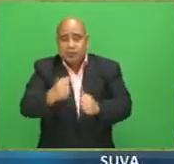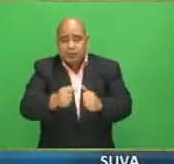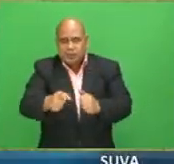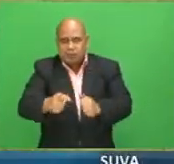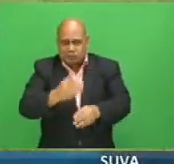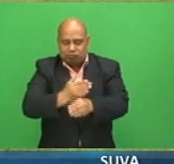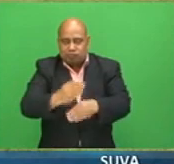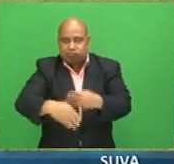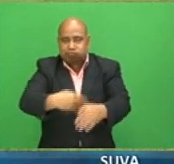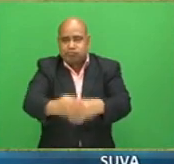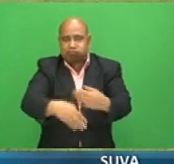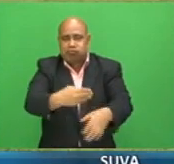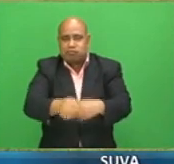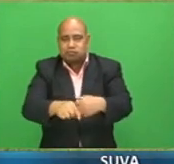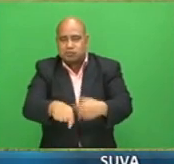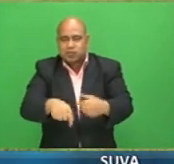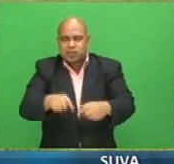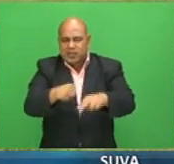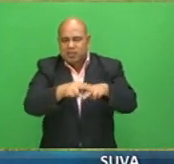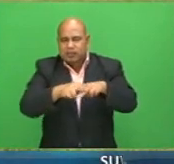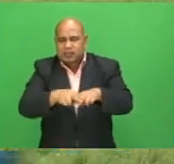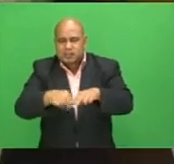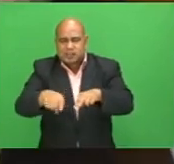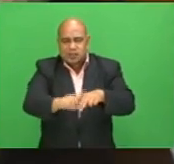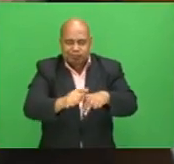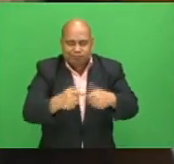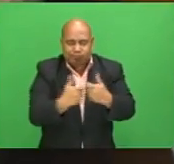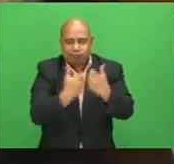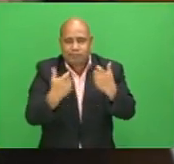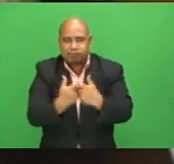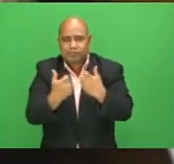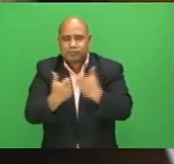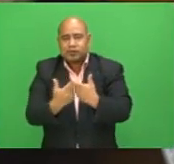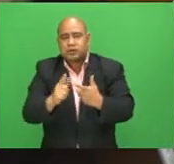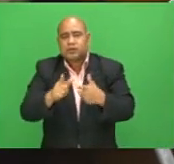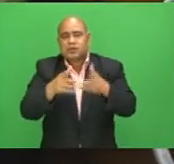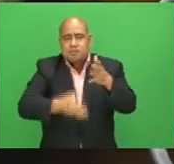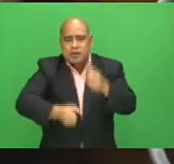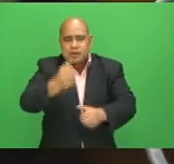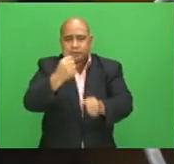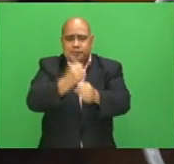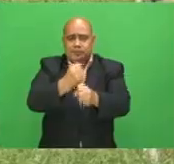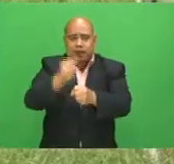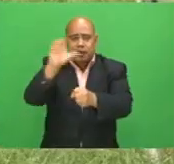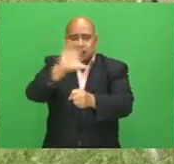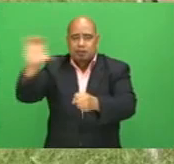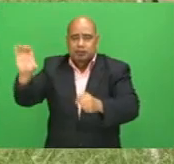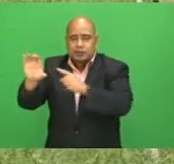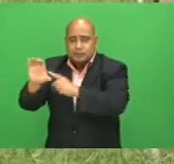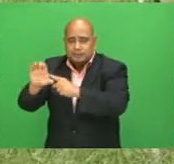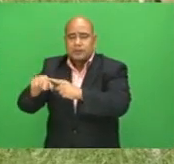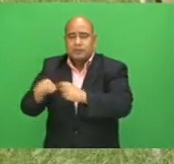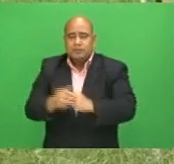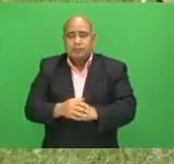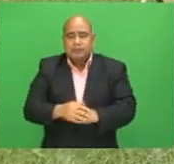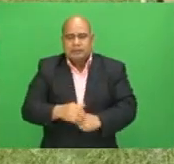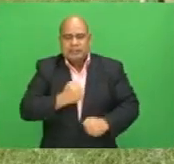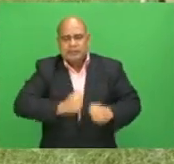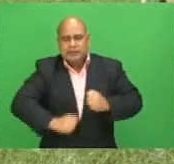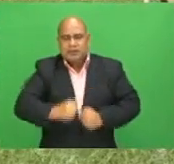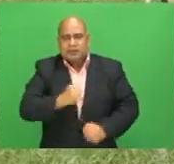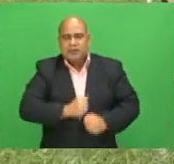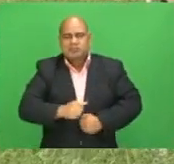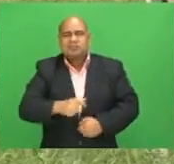for the Fiji Cooperative Dairy Company Limited, as the industry has suffered significantly due to bovine tuberculosis and